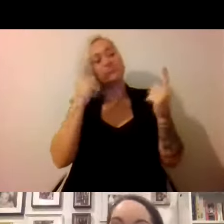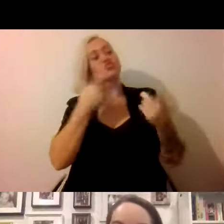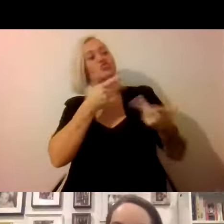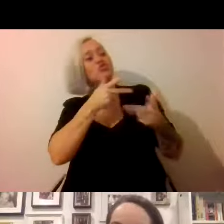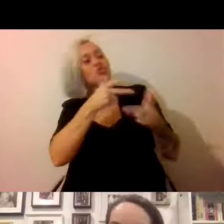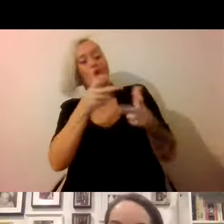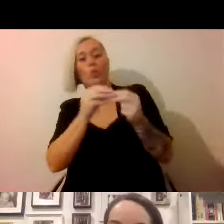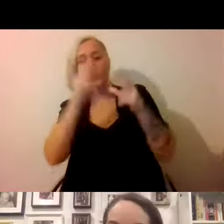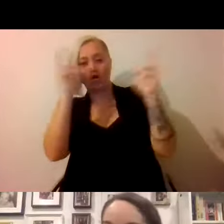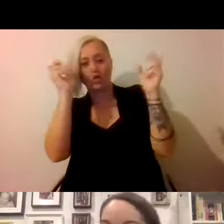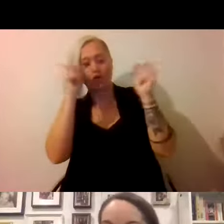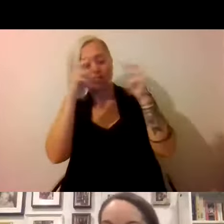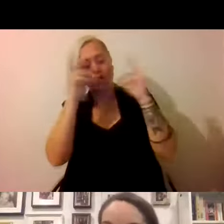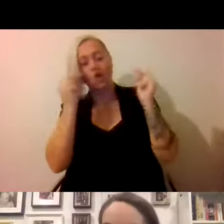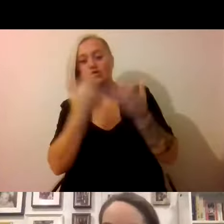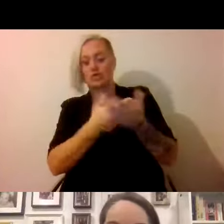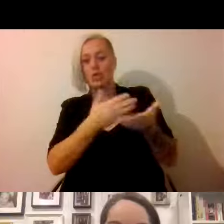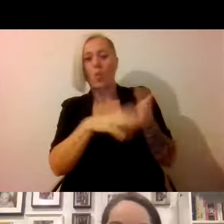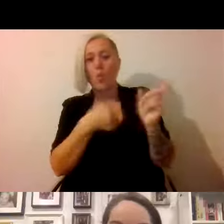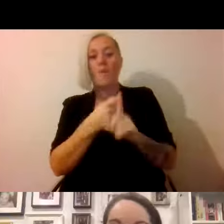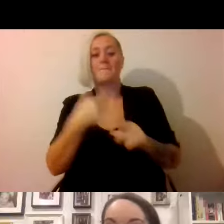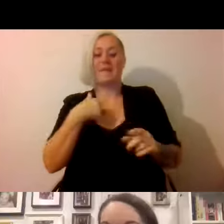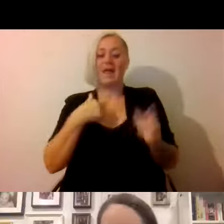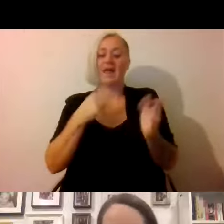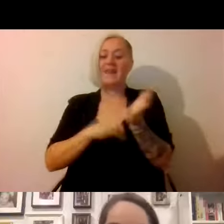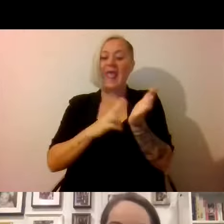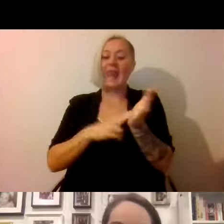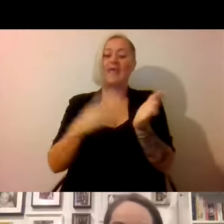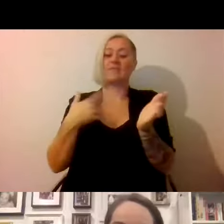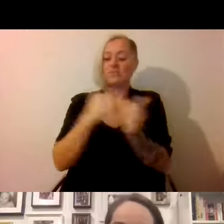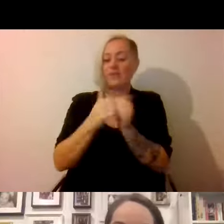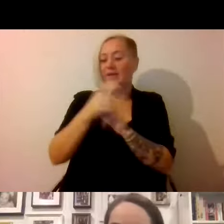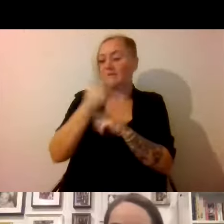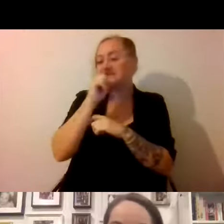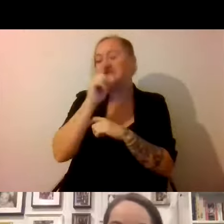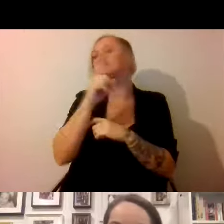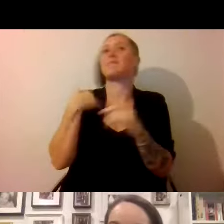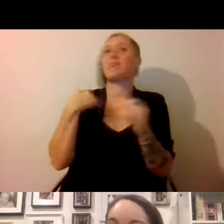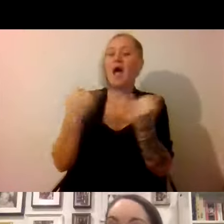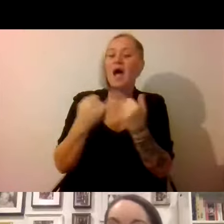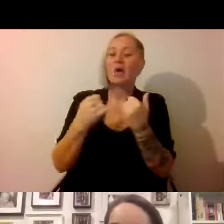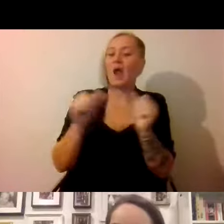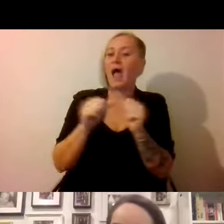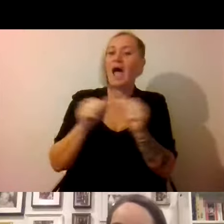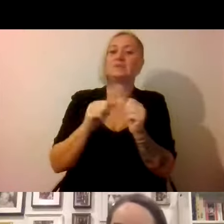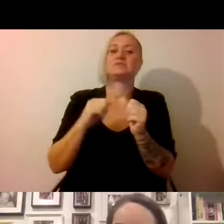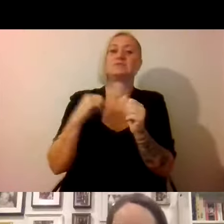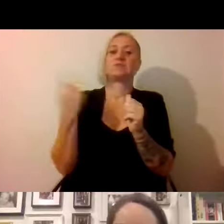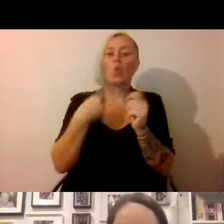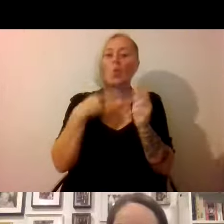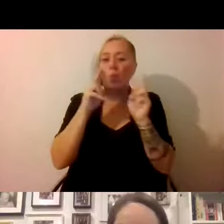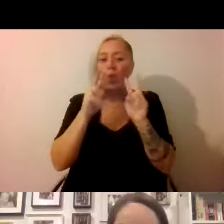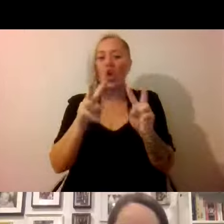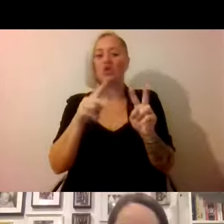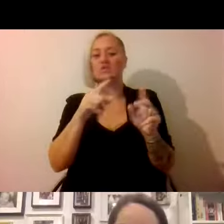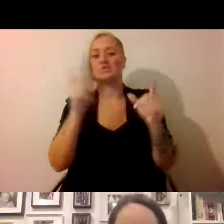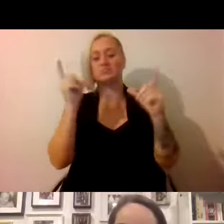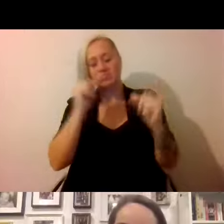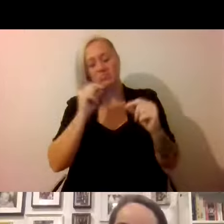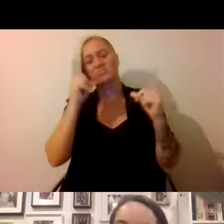of us, Nanny, my parents, my siblings, my cousins, my aunt and uncle, watched on as he slipped in and out of